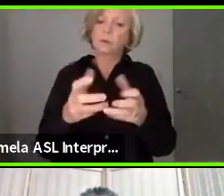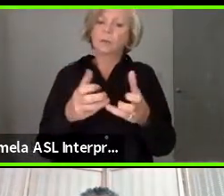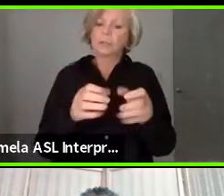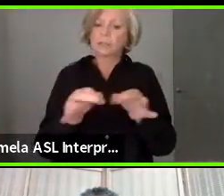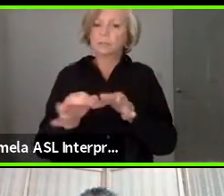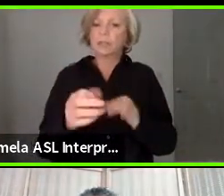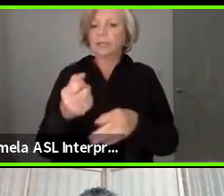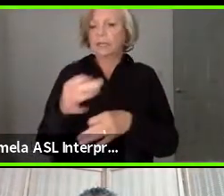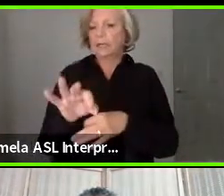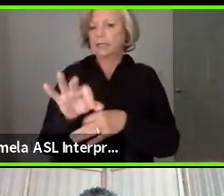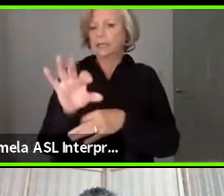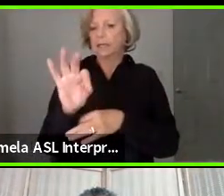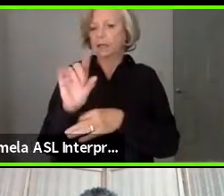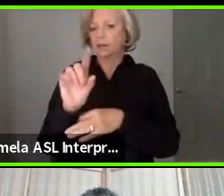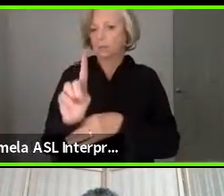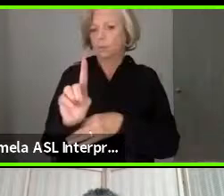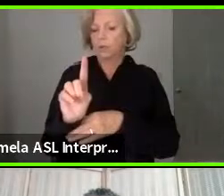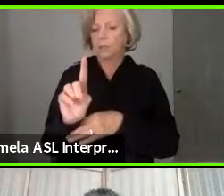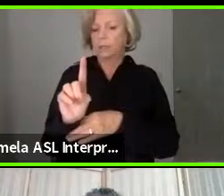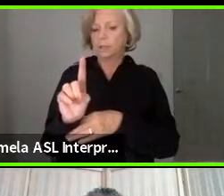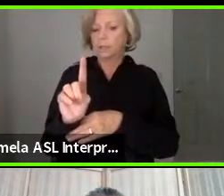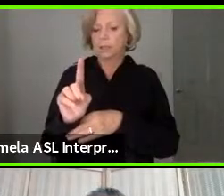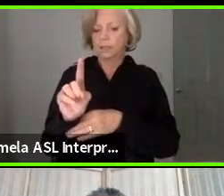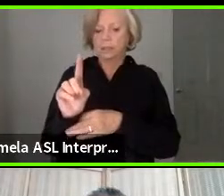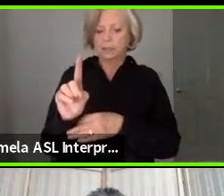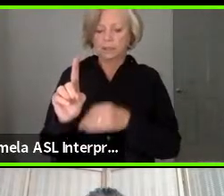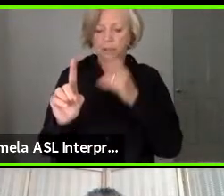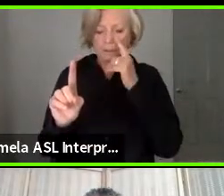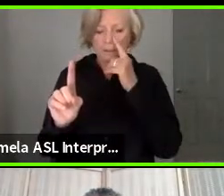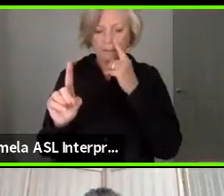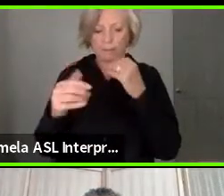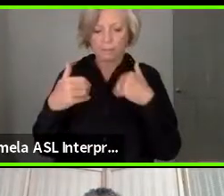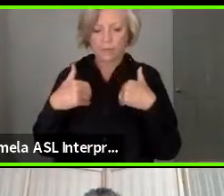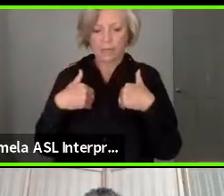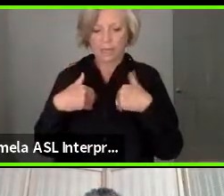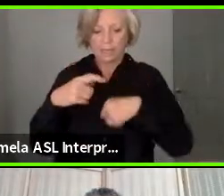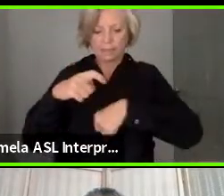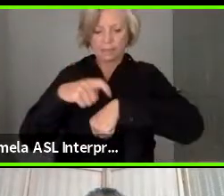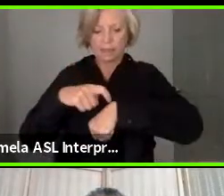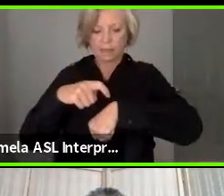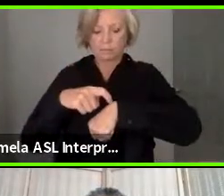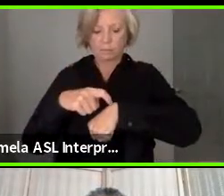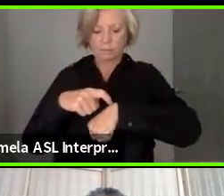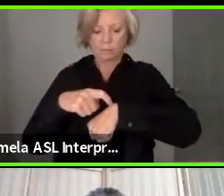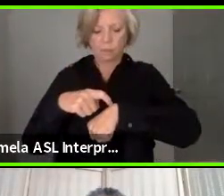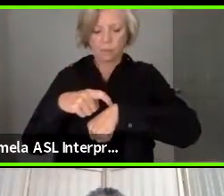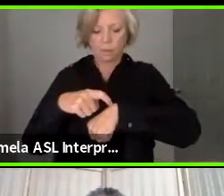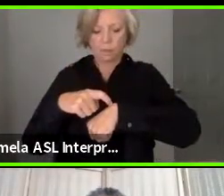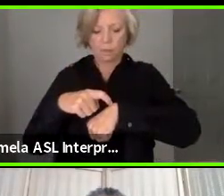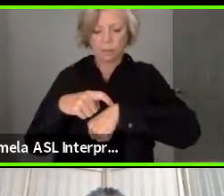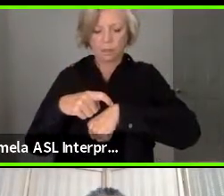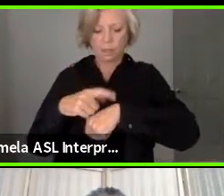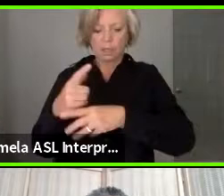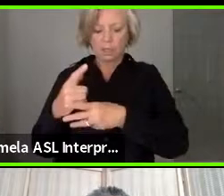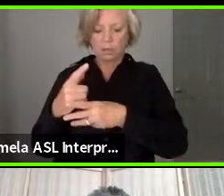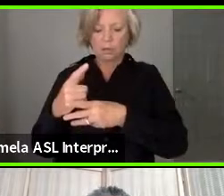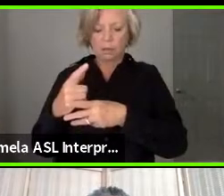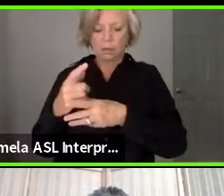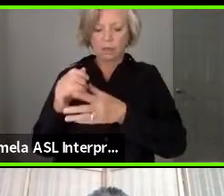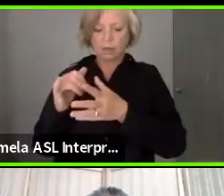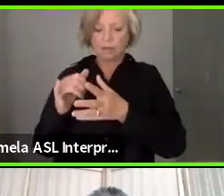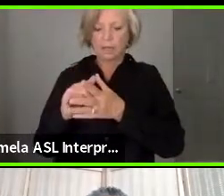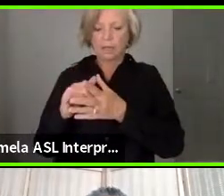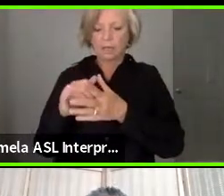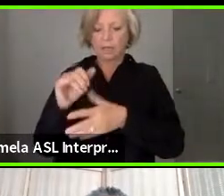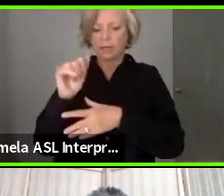1991 amidst the HIV/AIDS epidemic, when there was a time where it was considered a gay white male